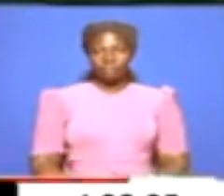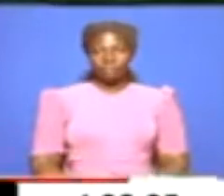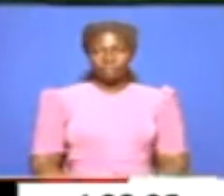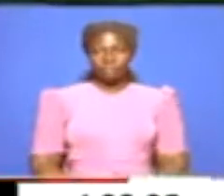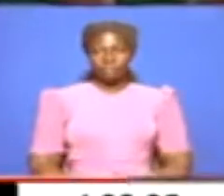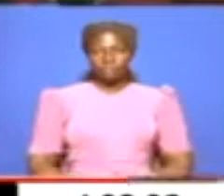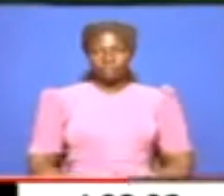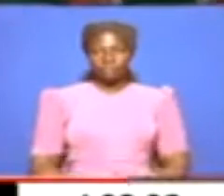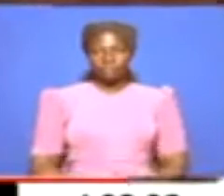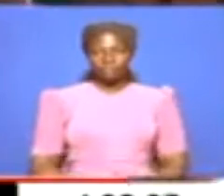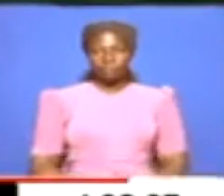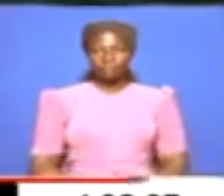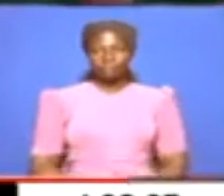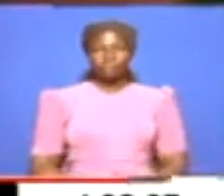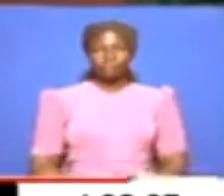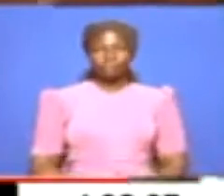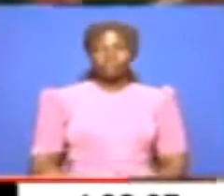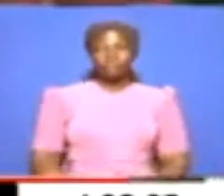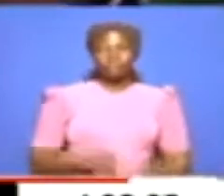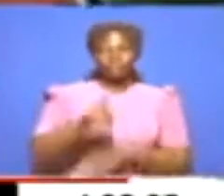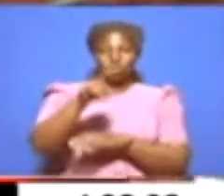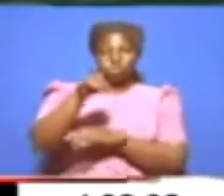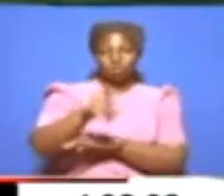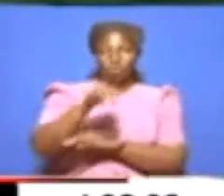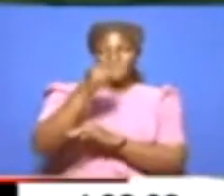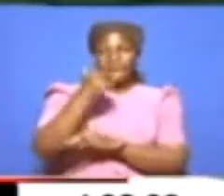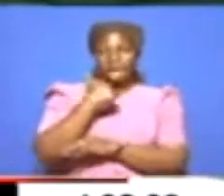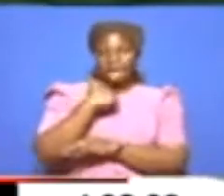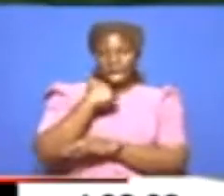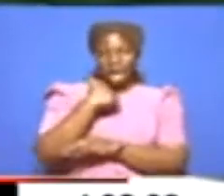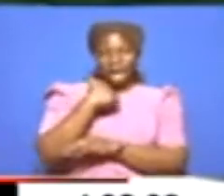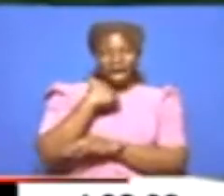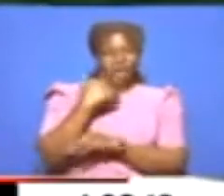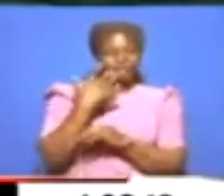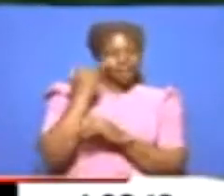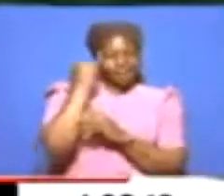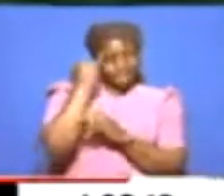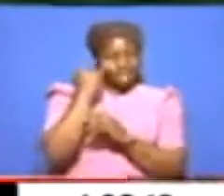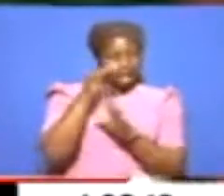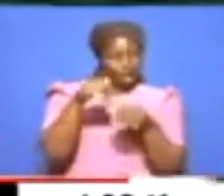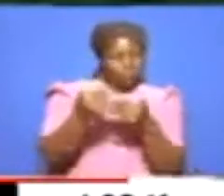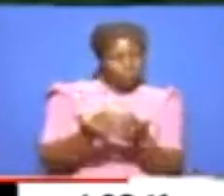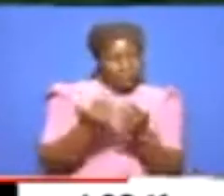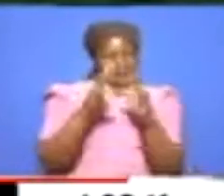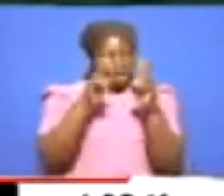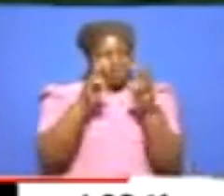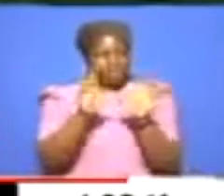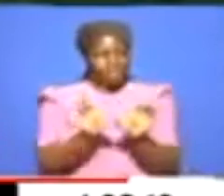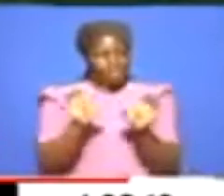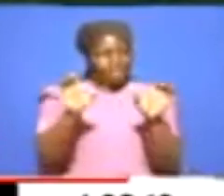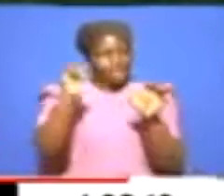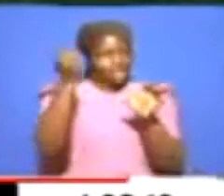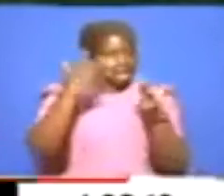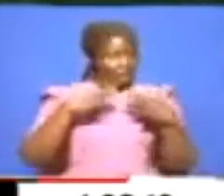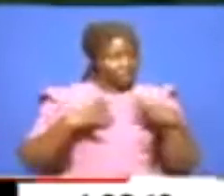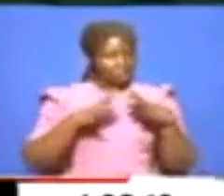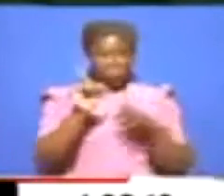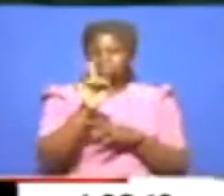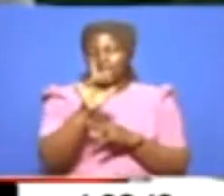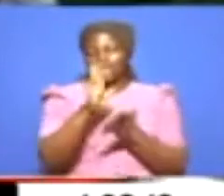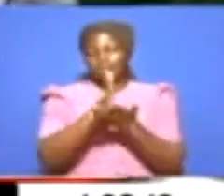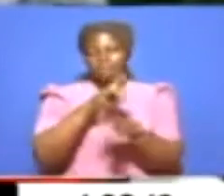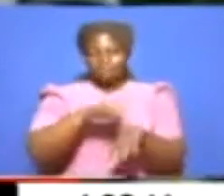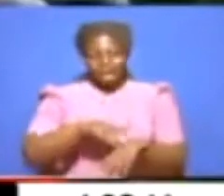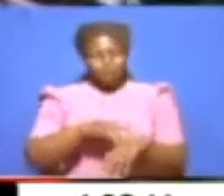Tusiwe na kasumba yoyote ya kugawanya wananchi wetu. Ama wakati mwingine sunumuza mambo ya uongo